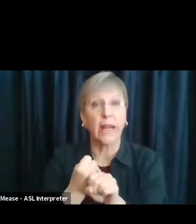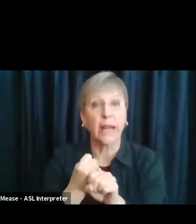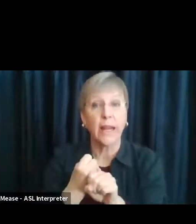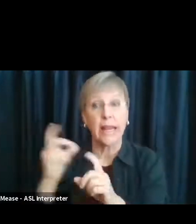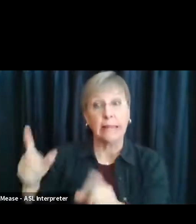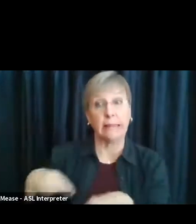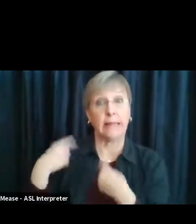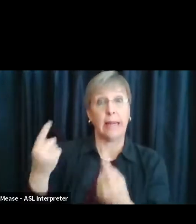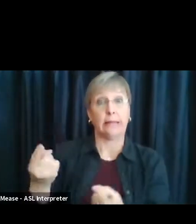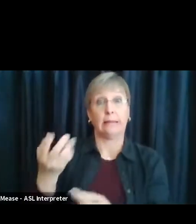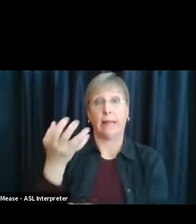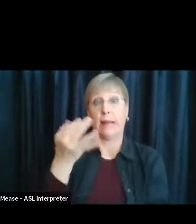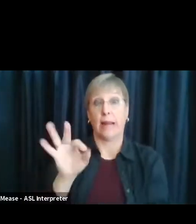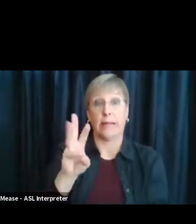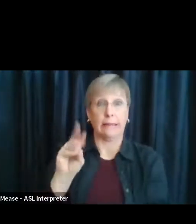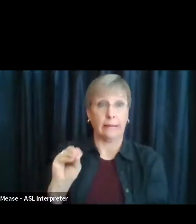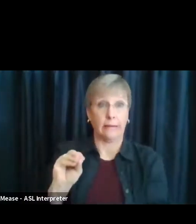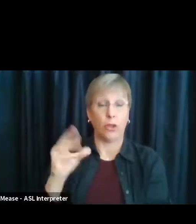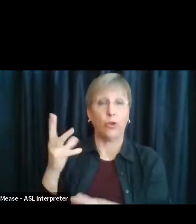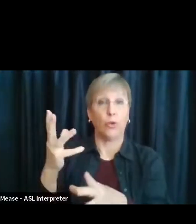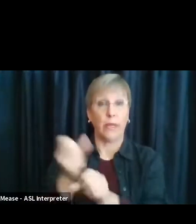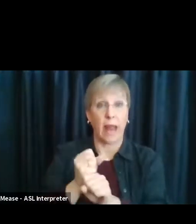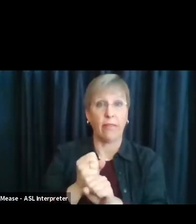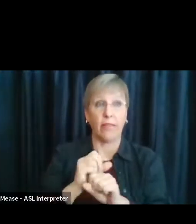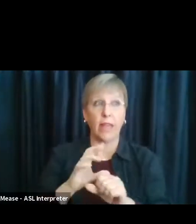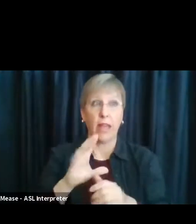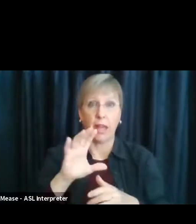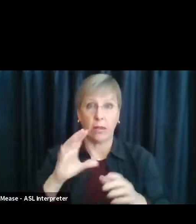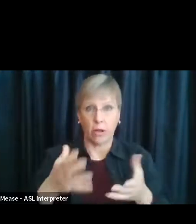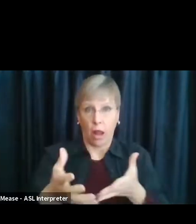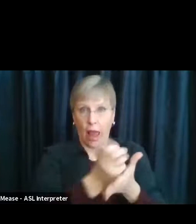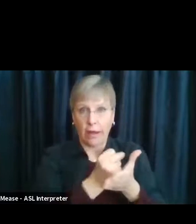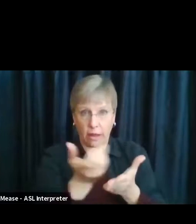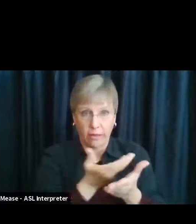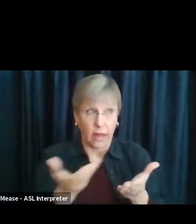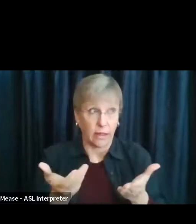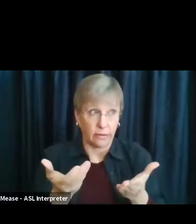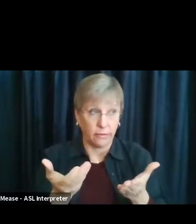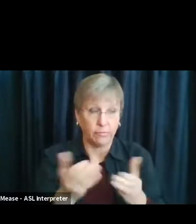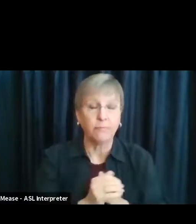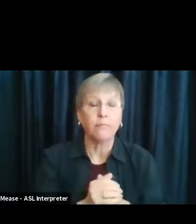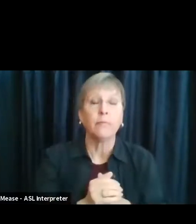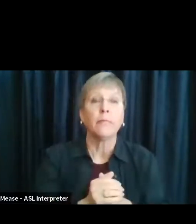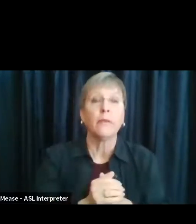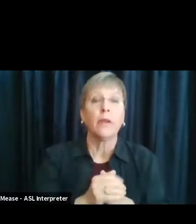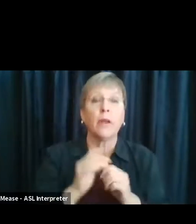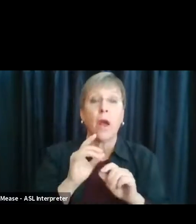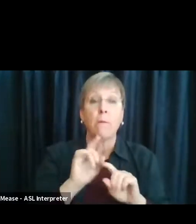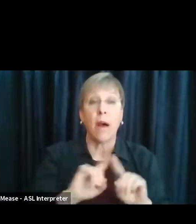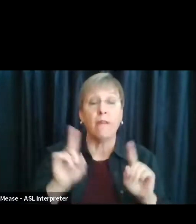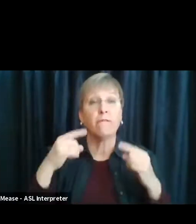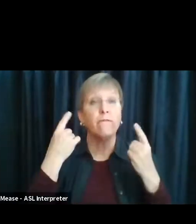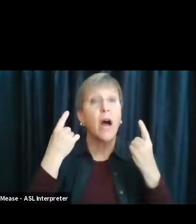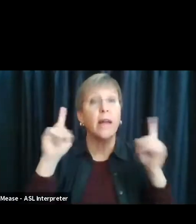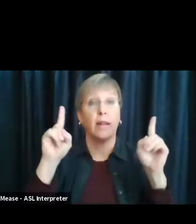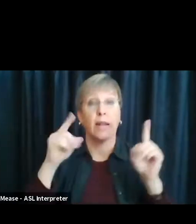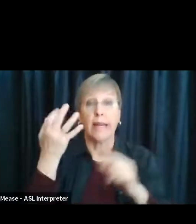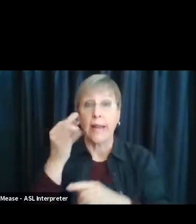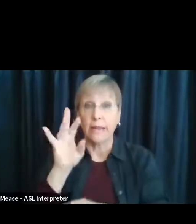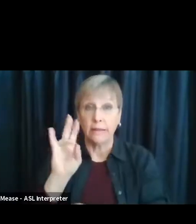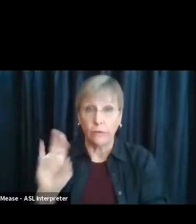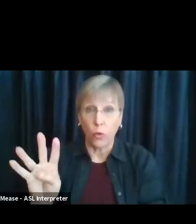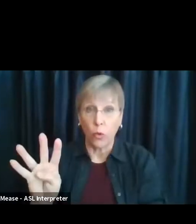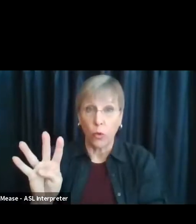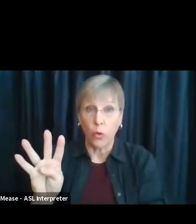since 1960 to get back their collection. But finally, in 1974, they